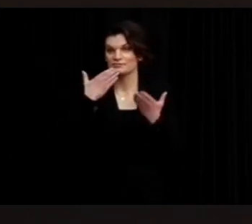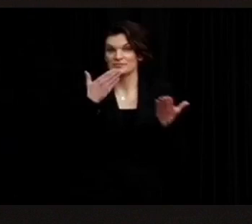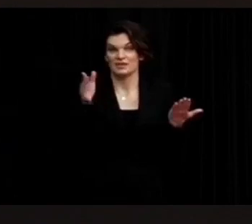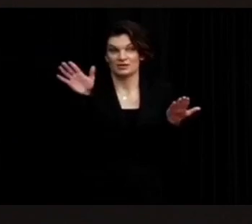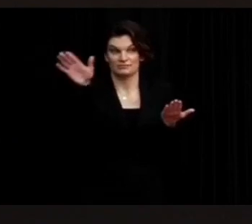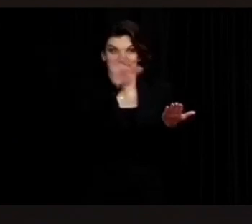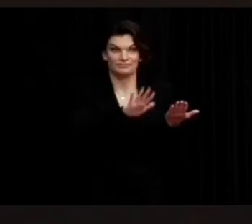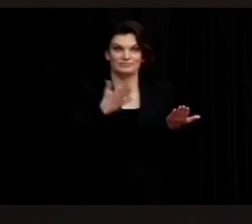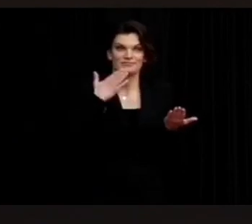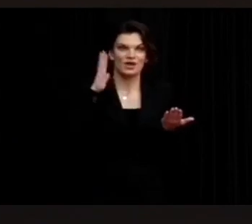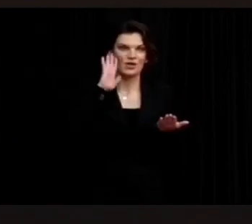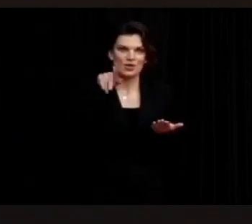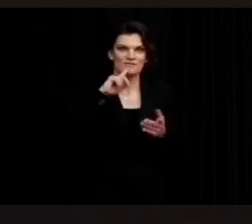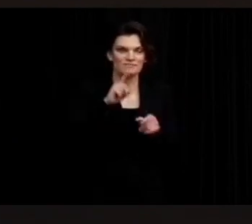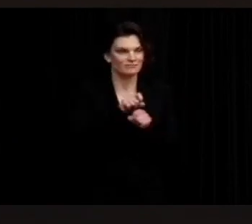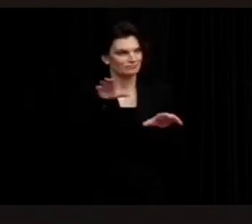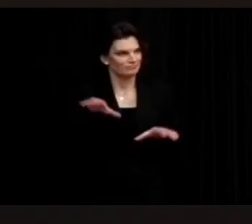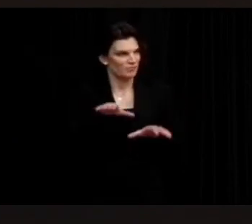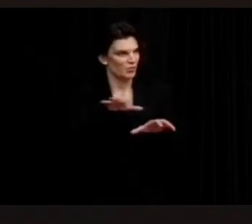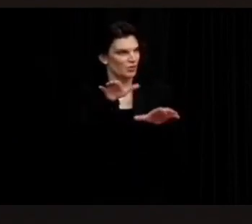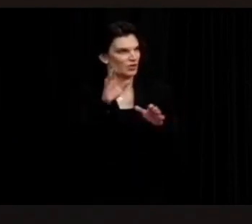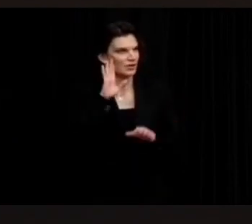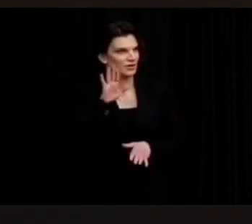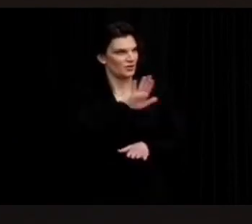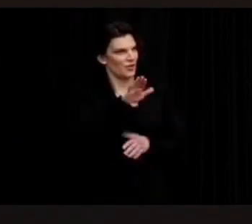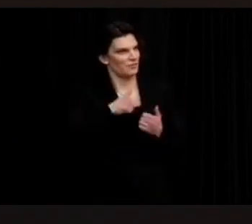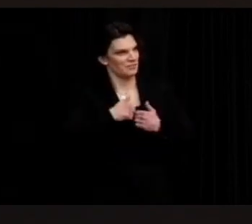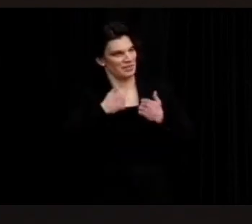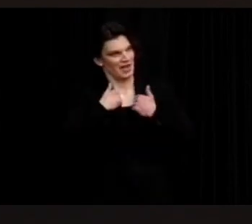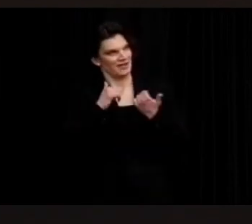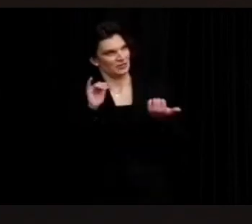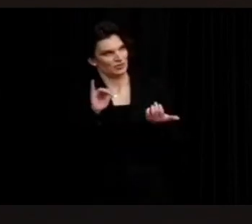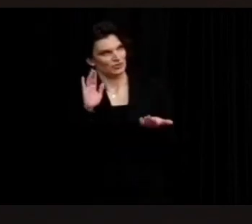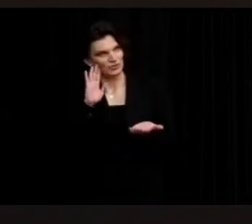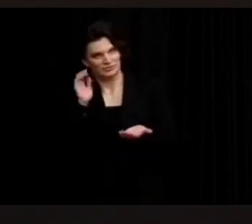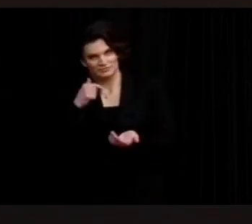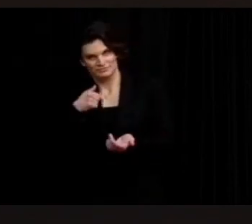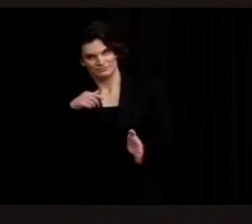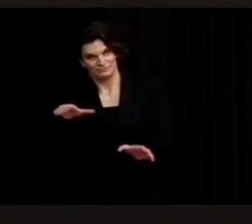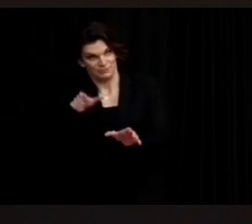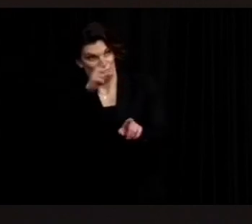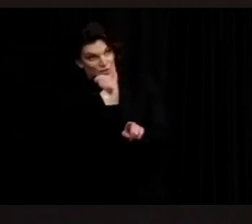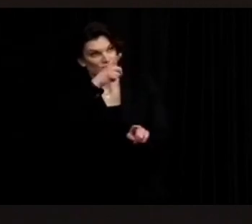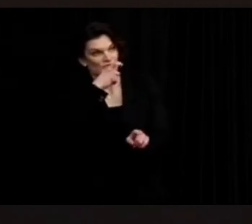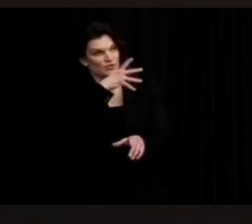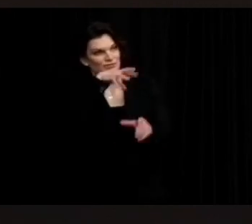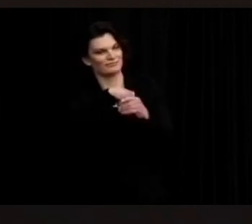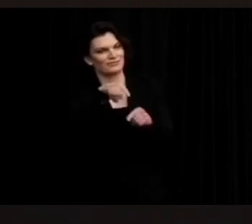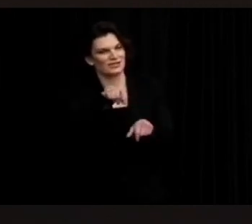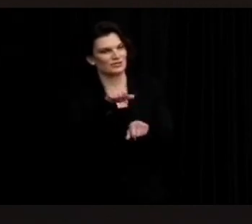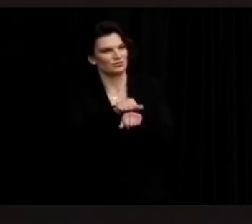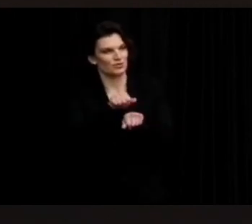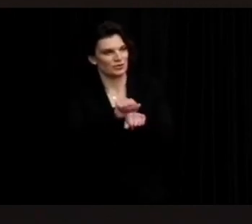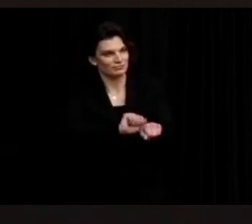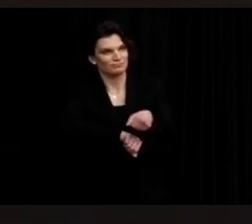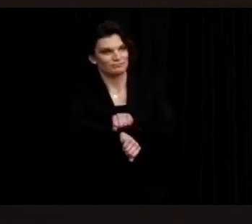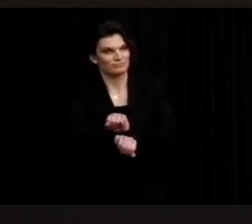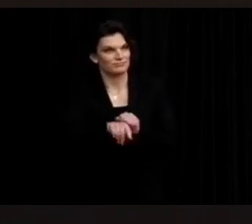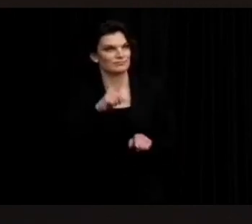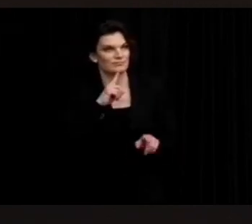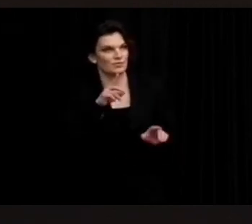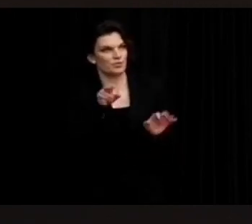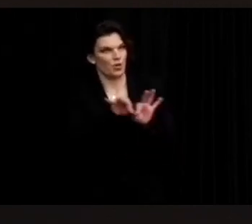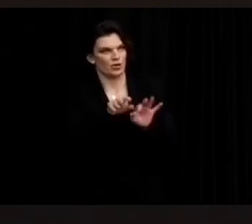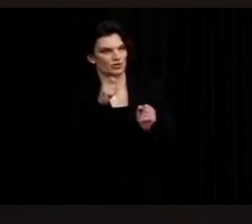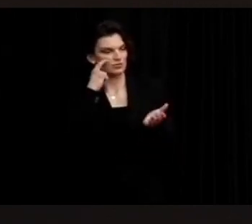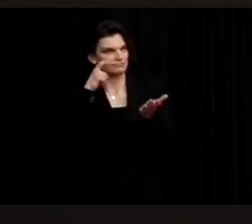you wear in real life and on the job. I know that this work is done by people who never lose sight of what's really important, and I